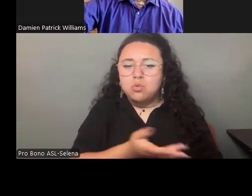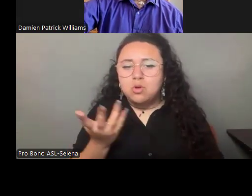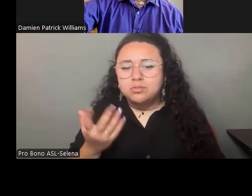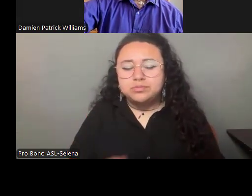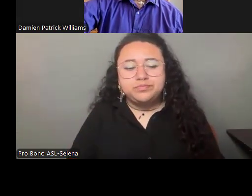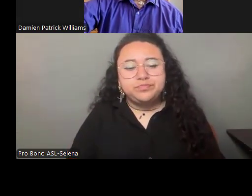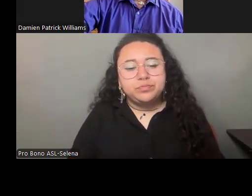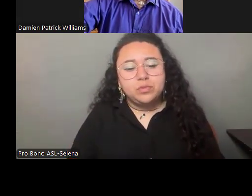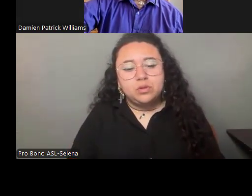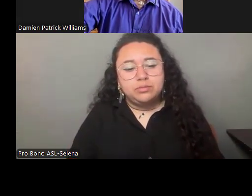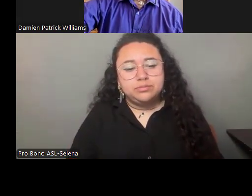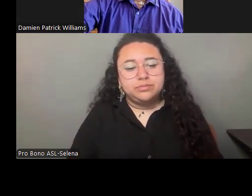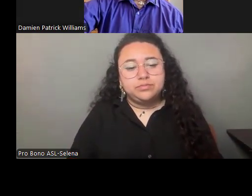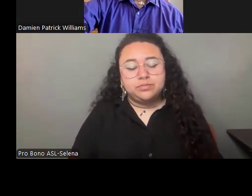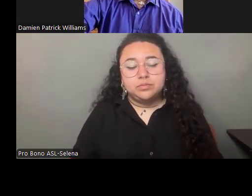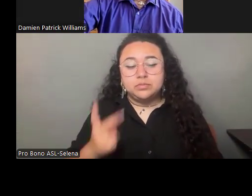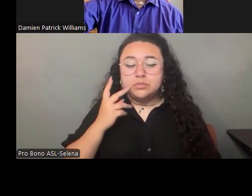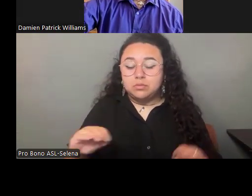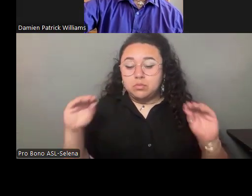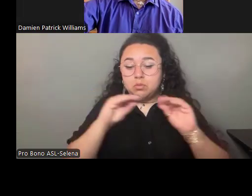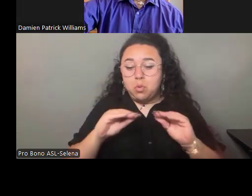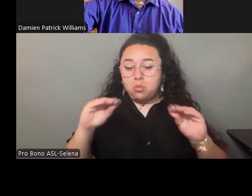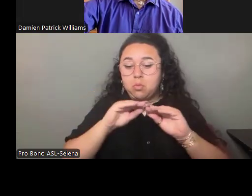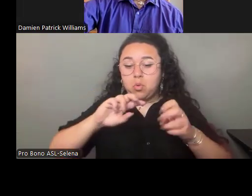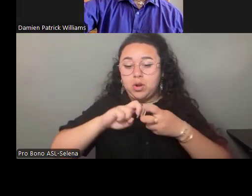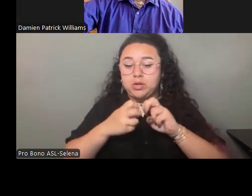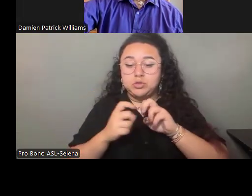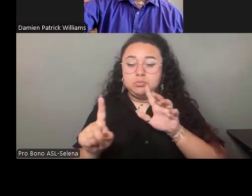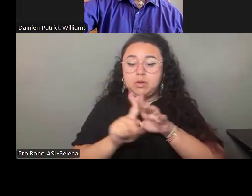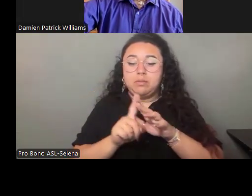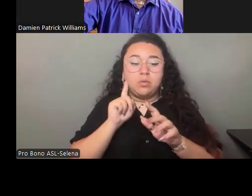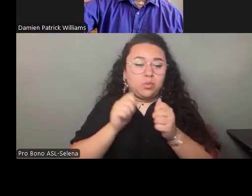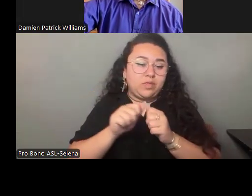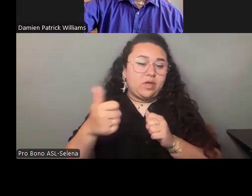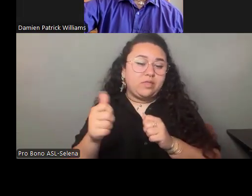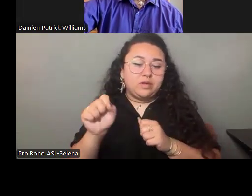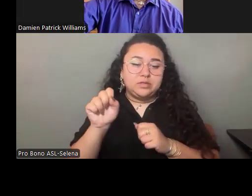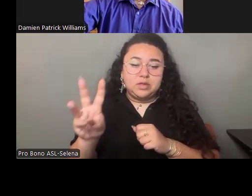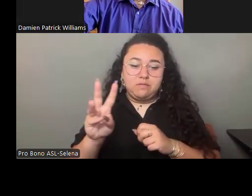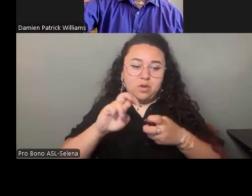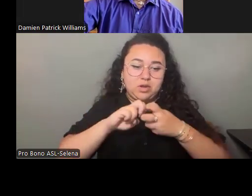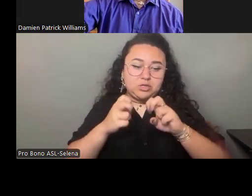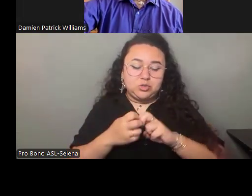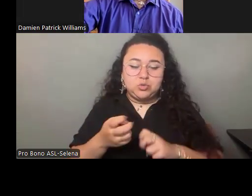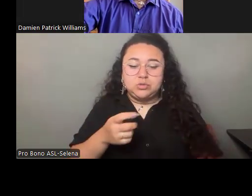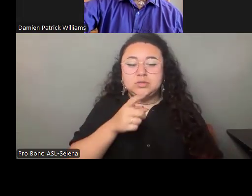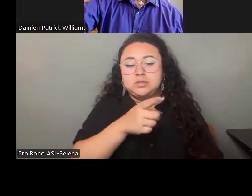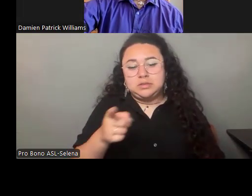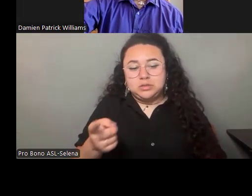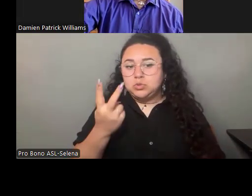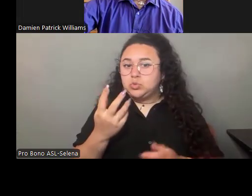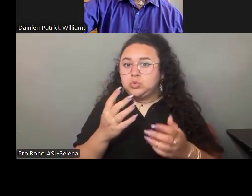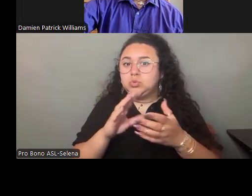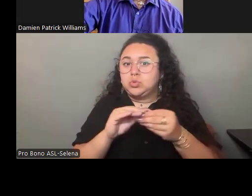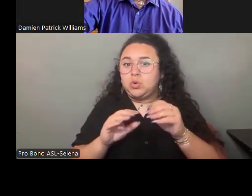We also see more and more issues pop up with different software issues. Here are two different stories from two different times. So one of them